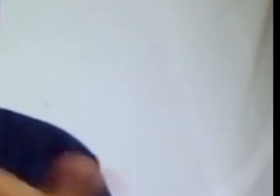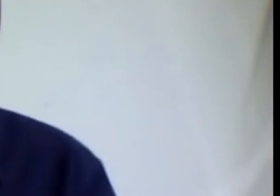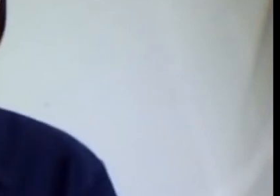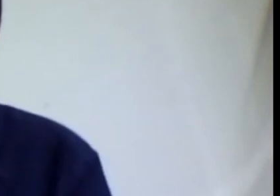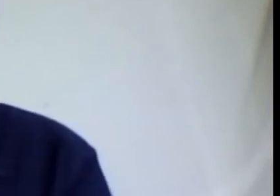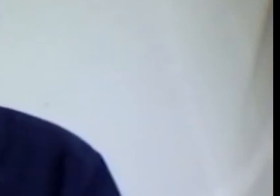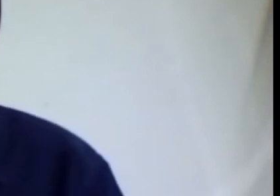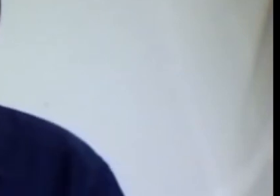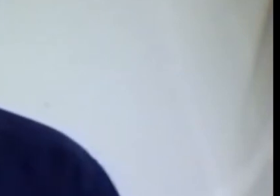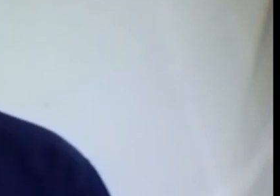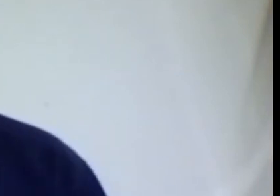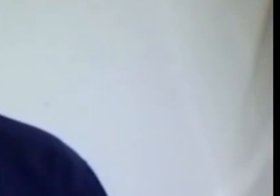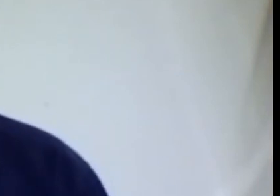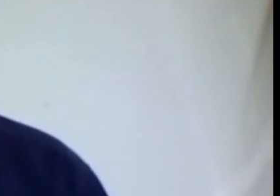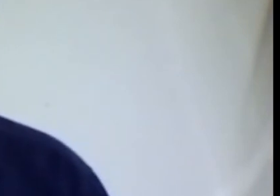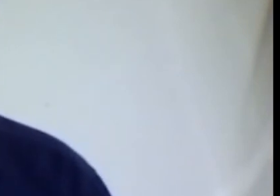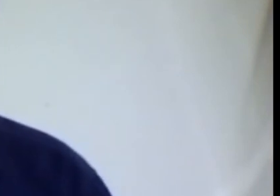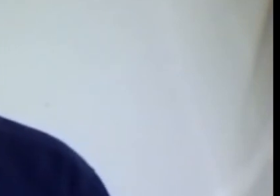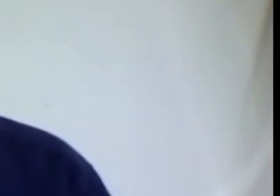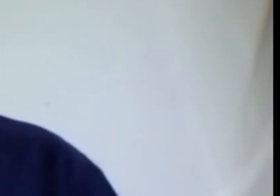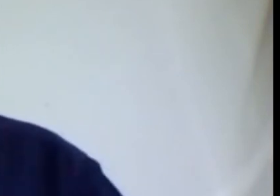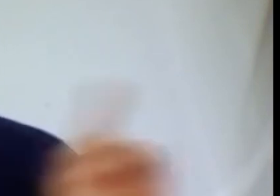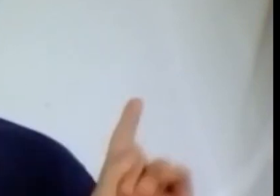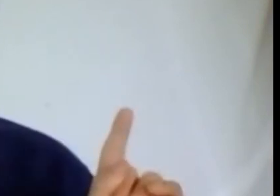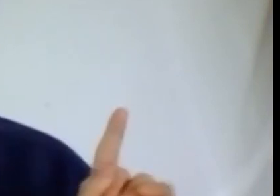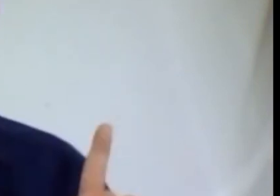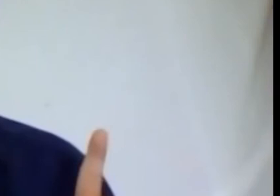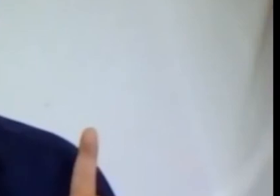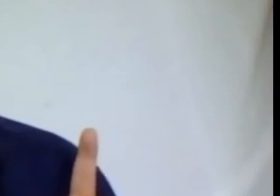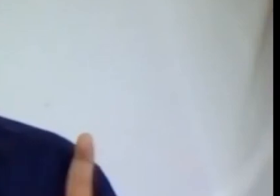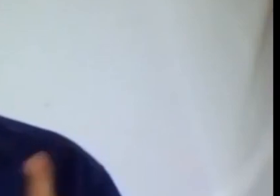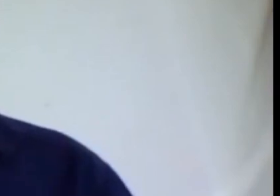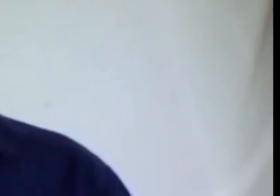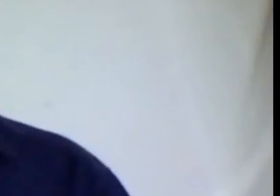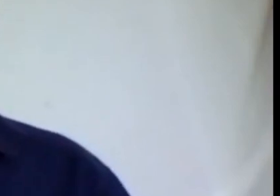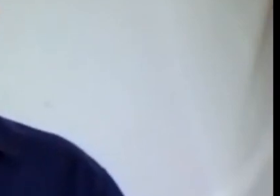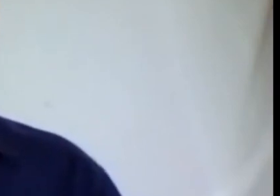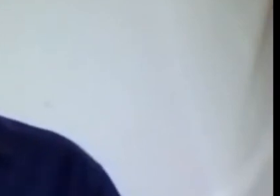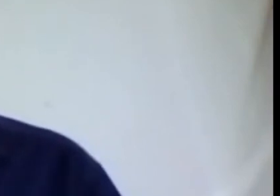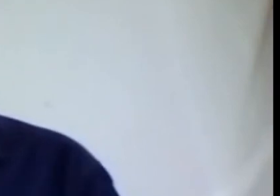can get them safely, you do need to